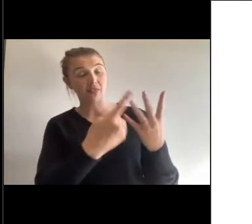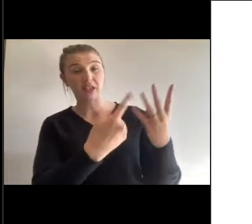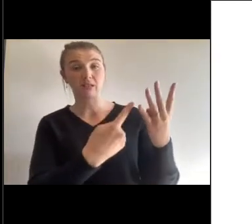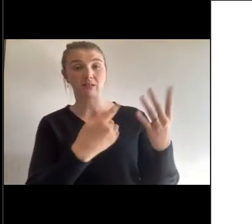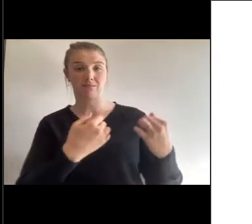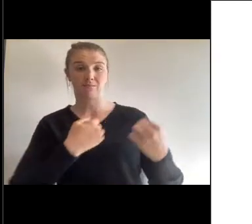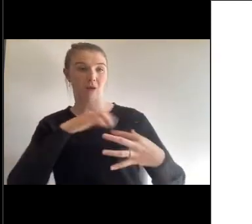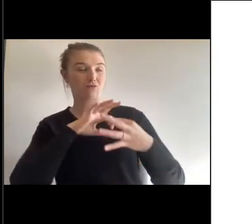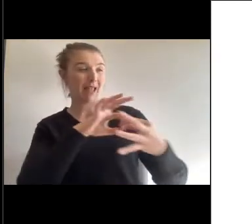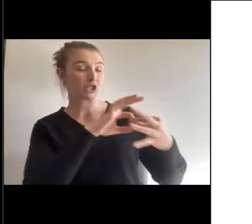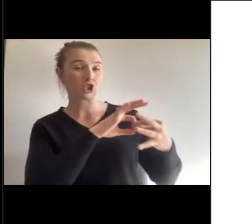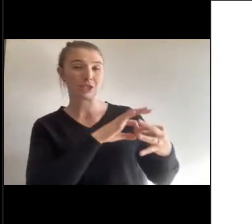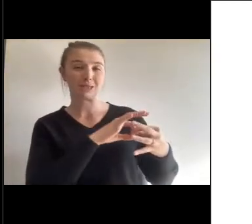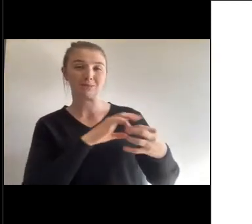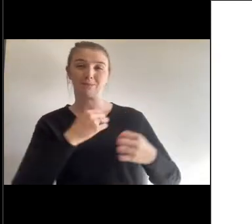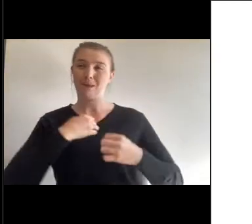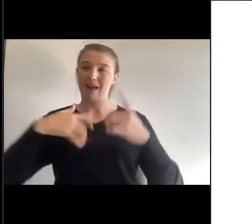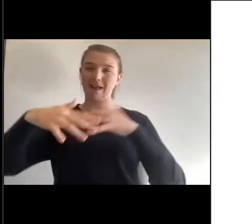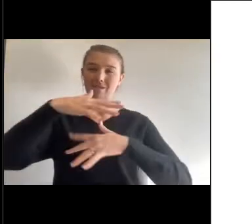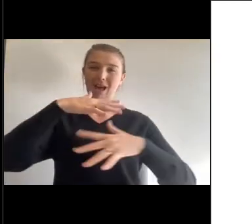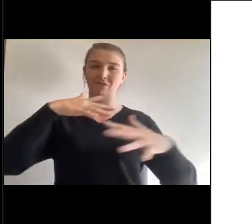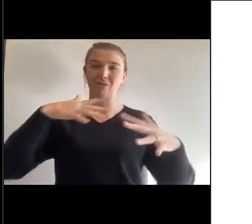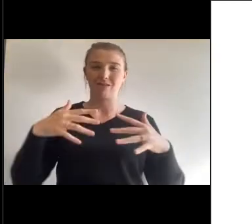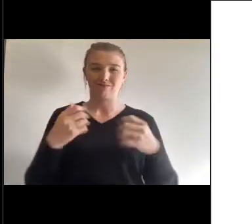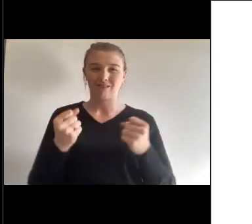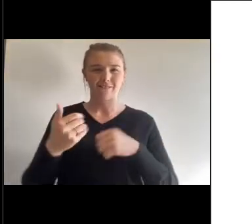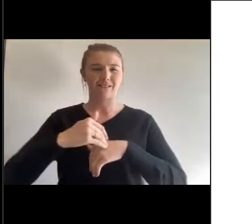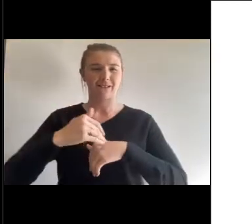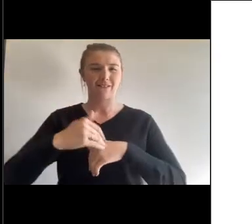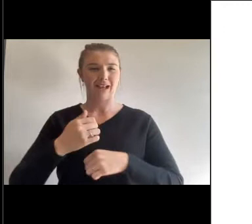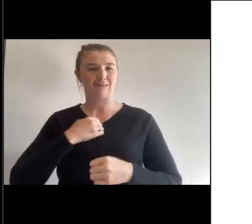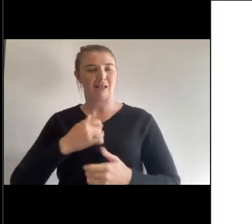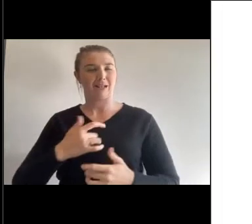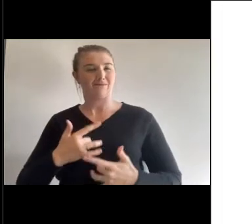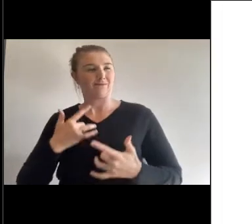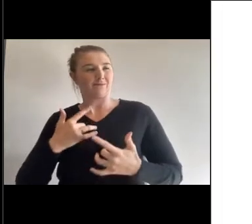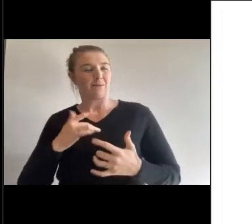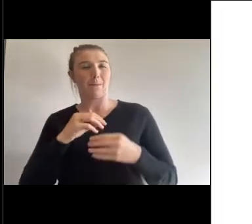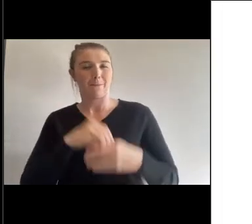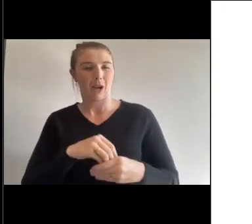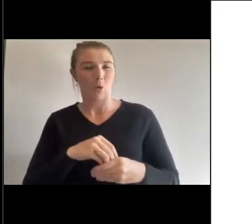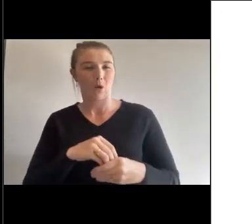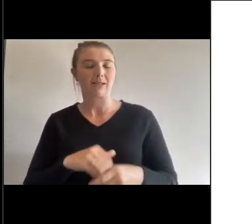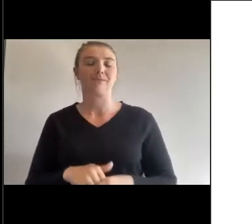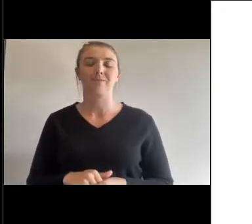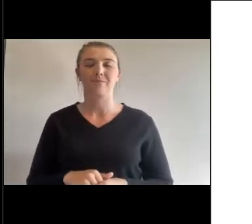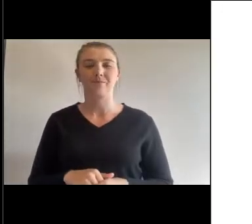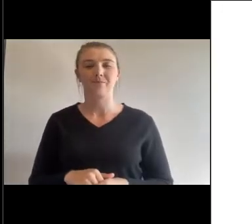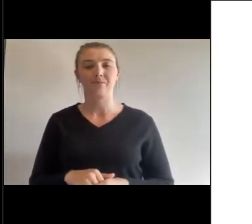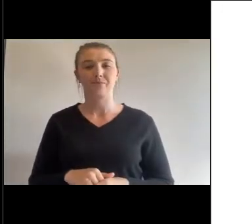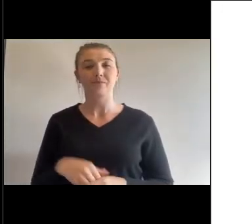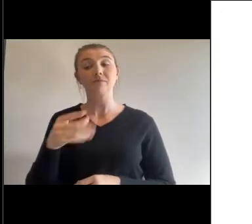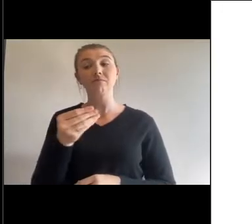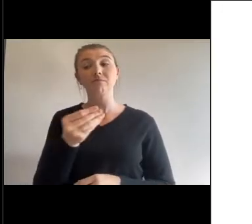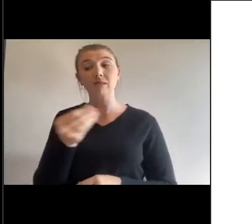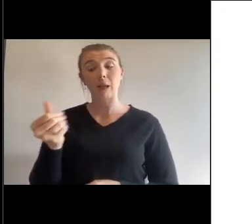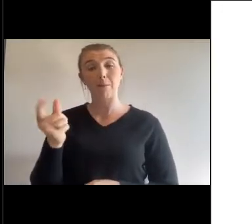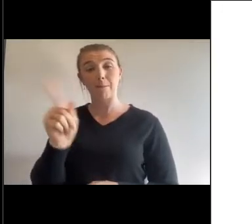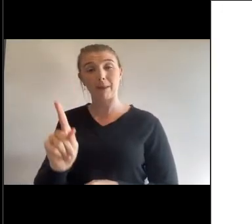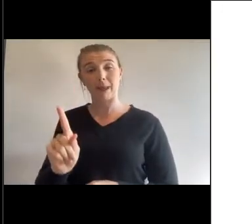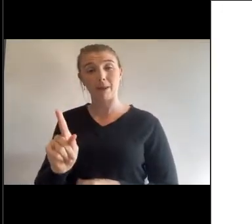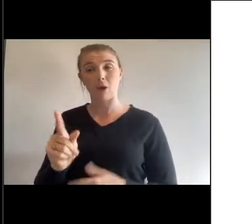the environment in which I'm operating. But what we also found is that some people experience or have